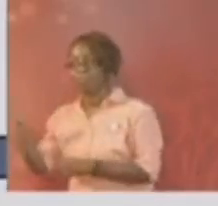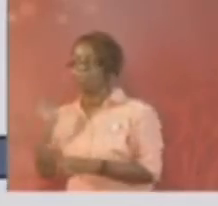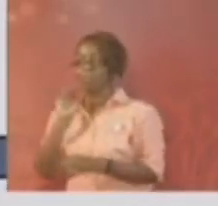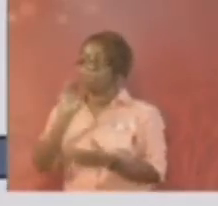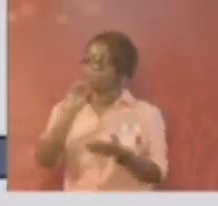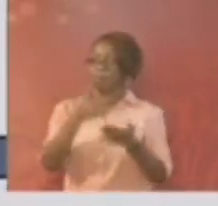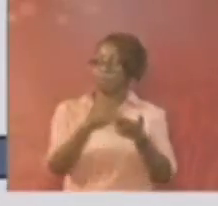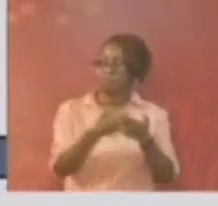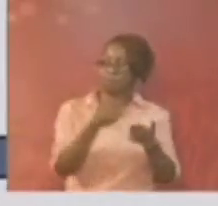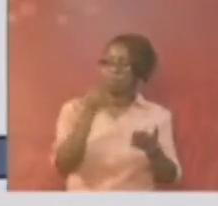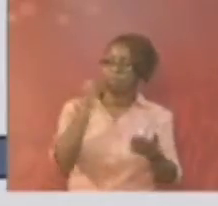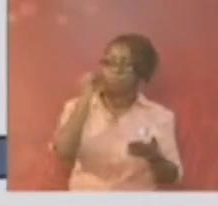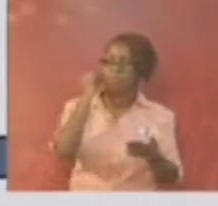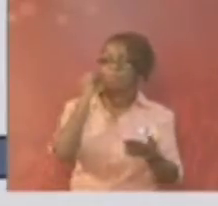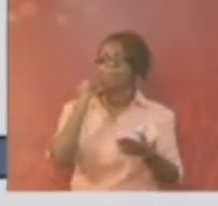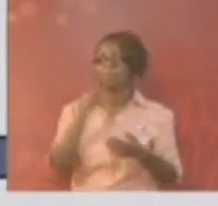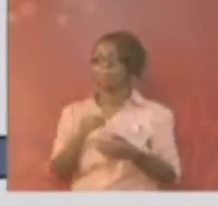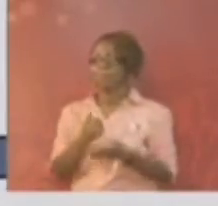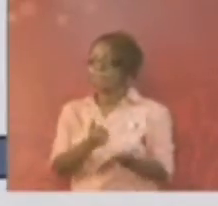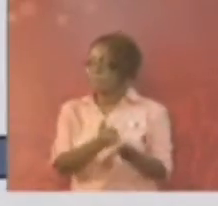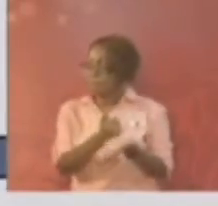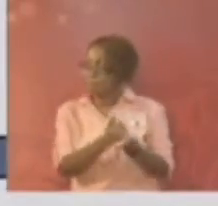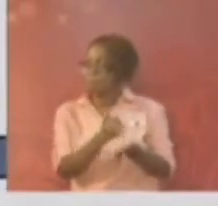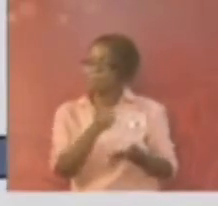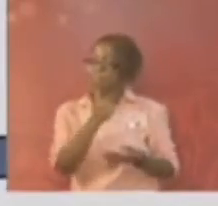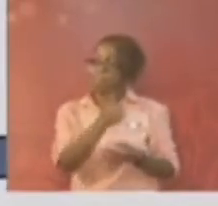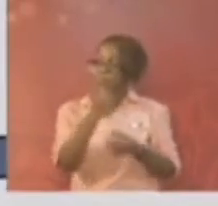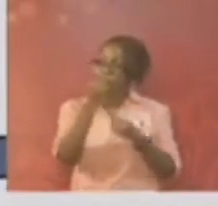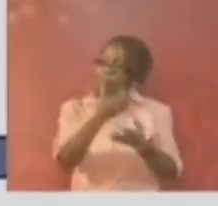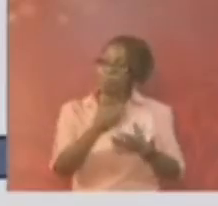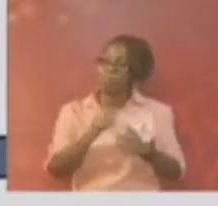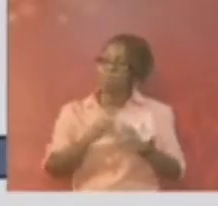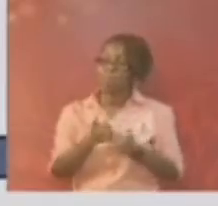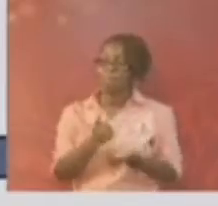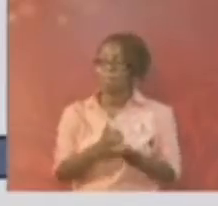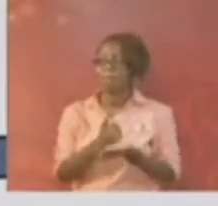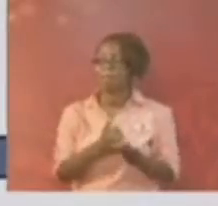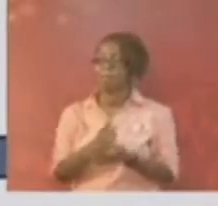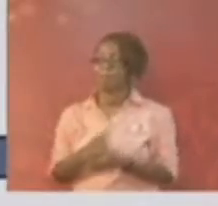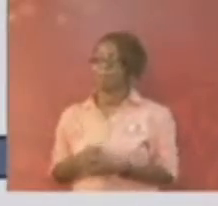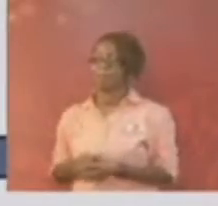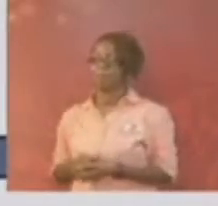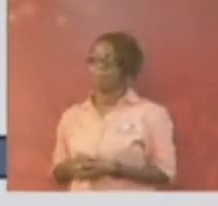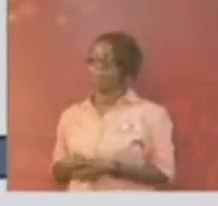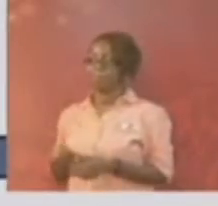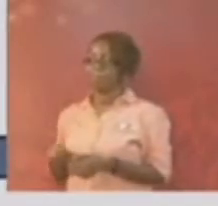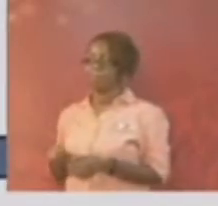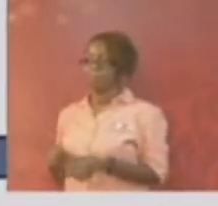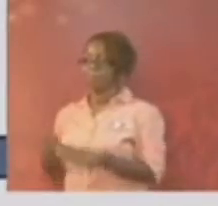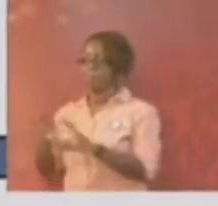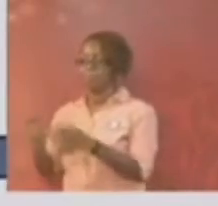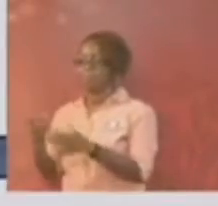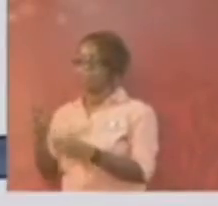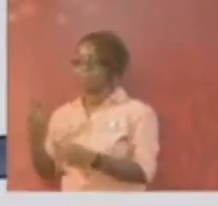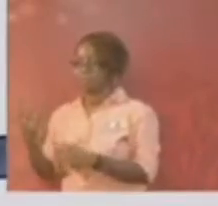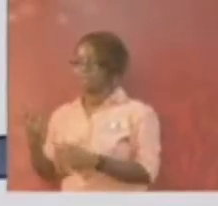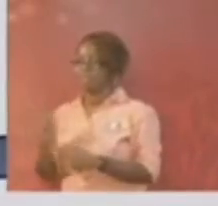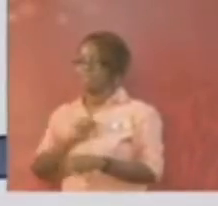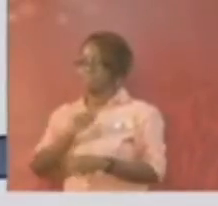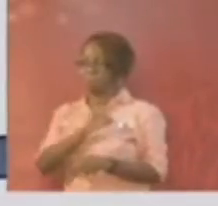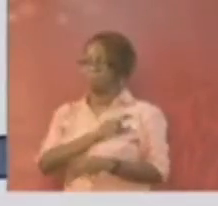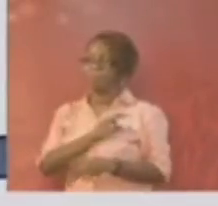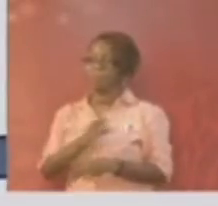that have arisen there have been related to stigma and burnout. The healthcare workers and the